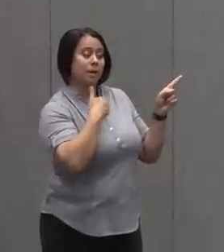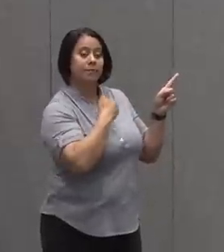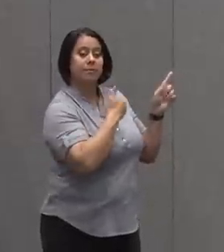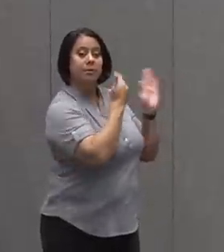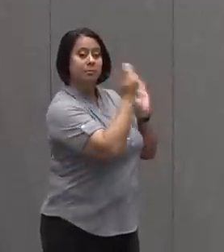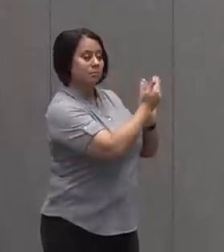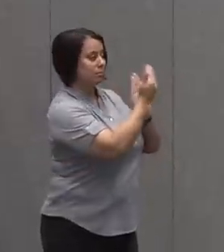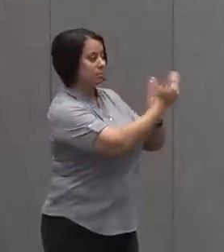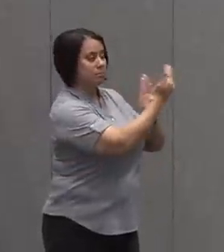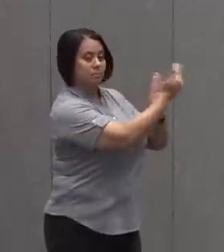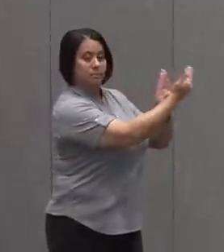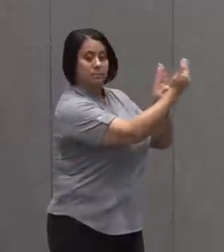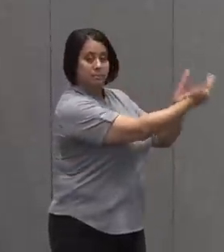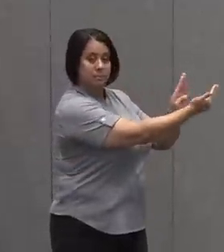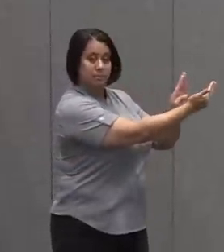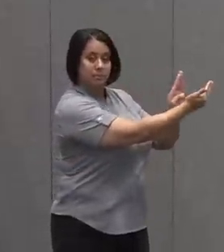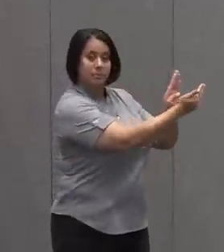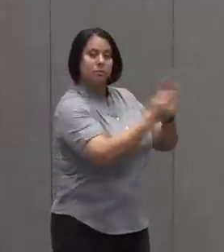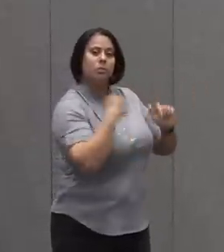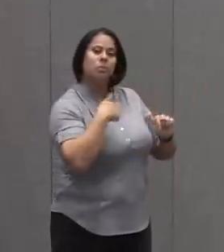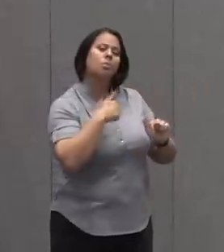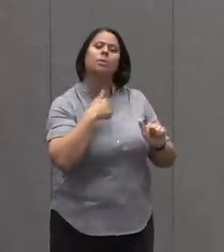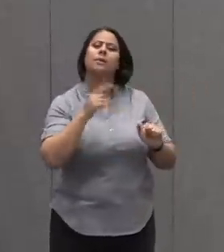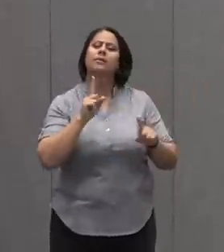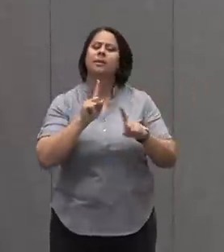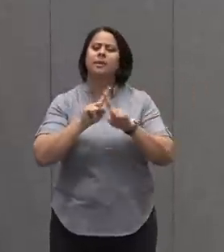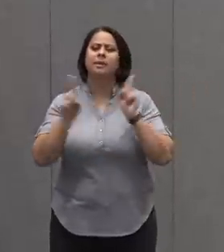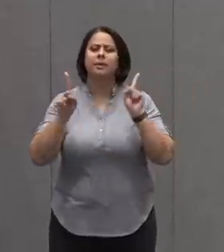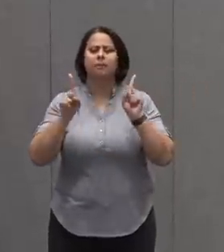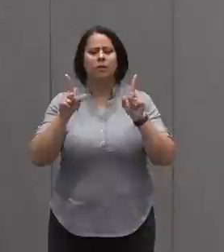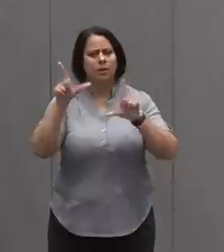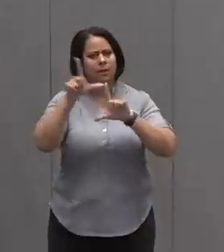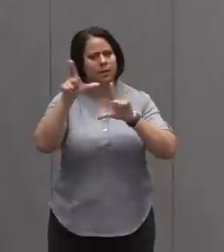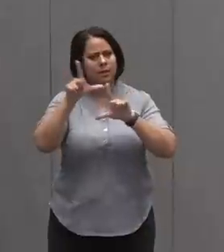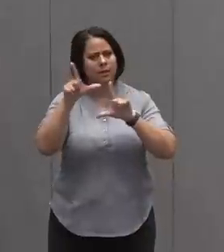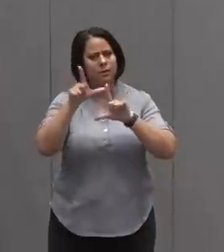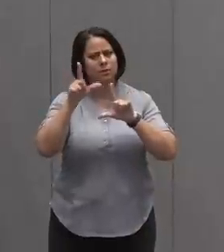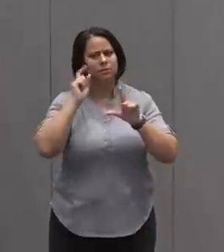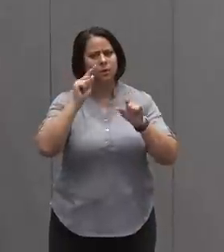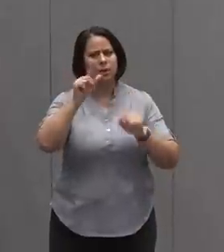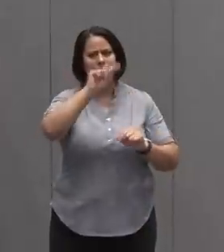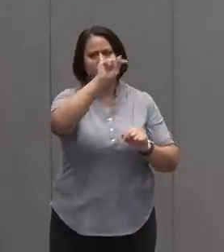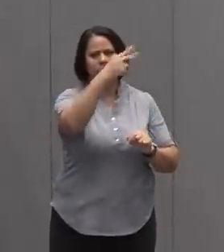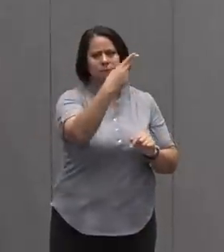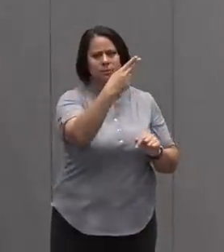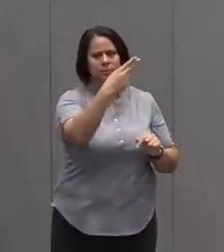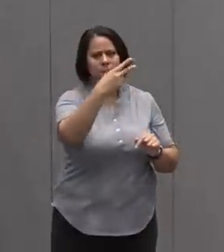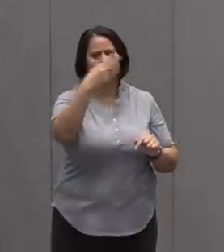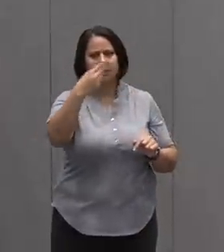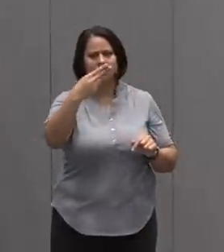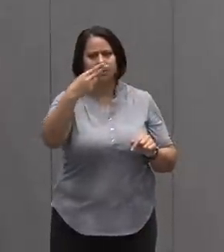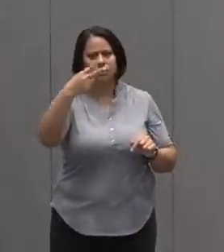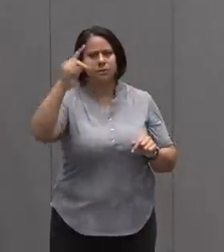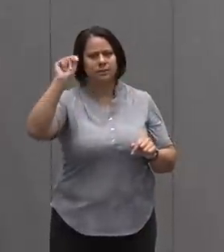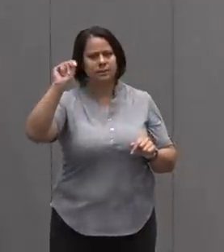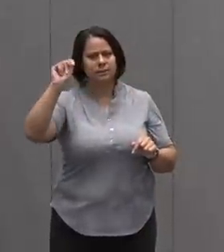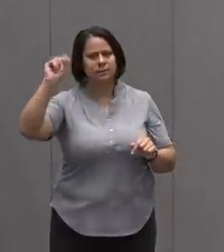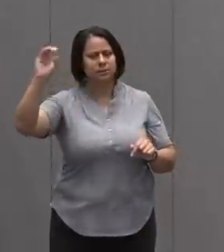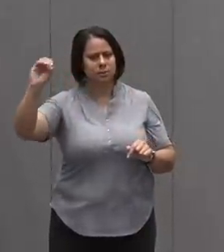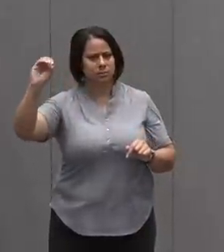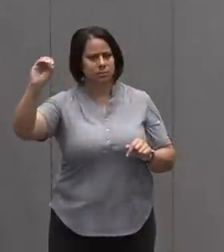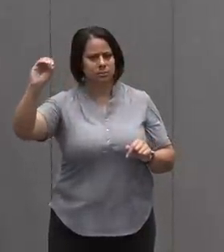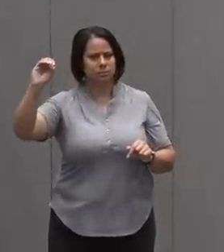some different initials that are represented in the number of the day. We're going to try and figure out what those initials